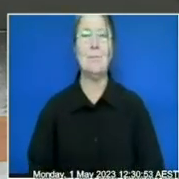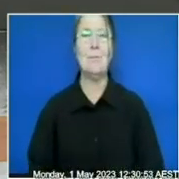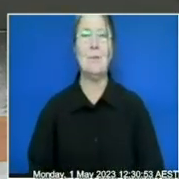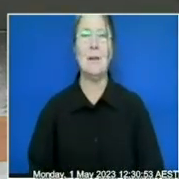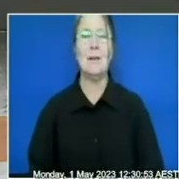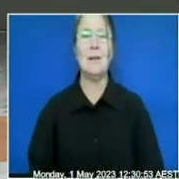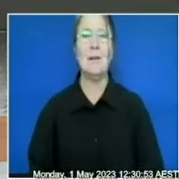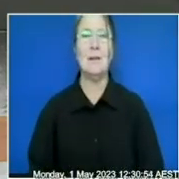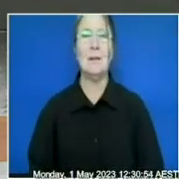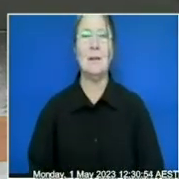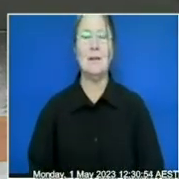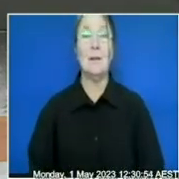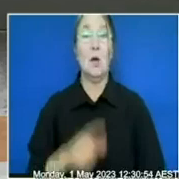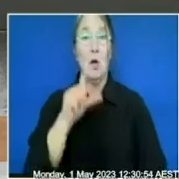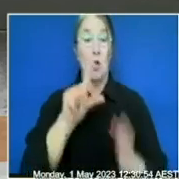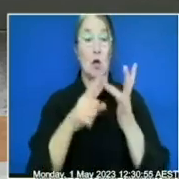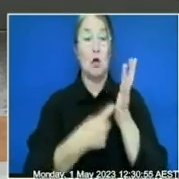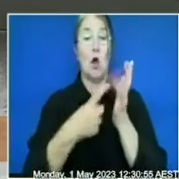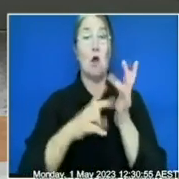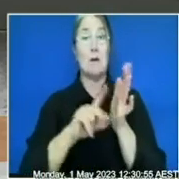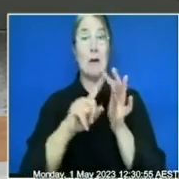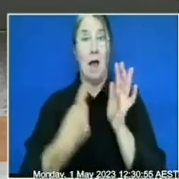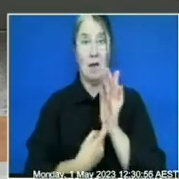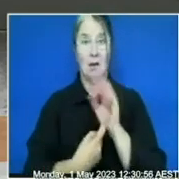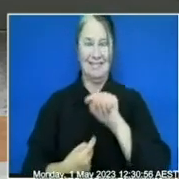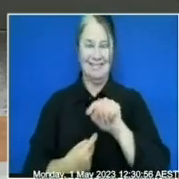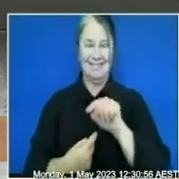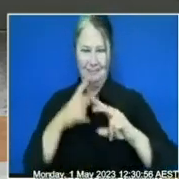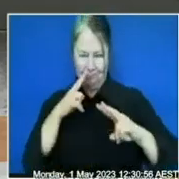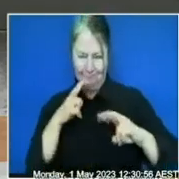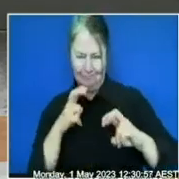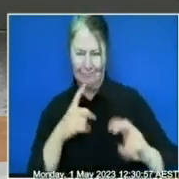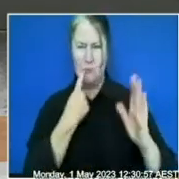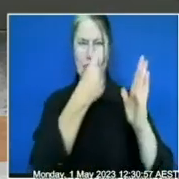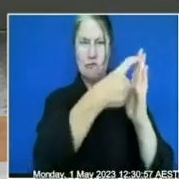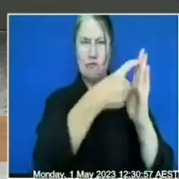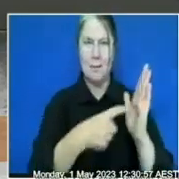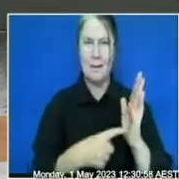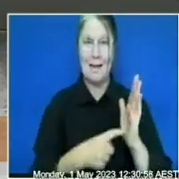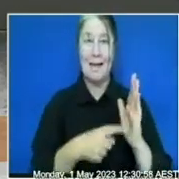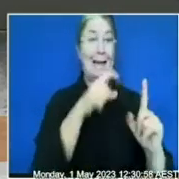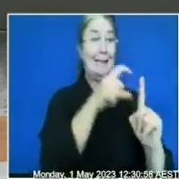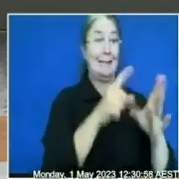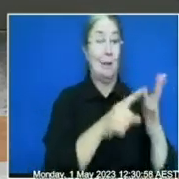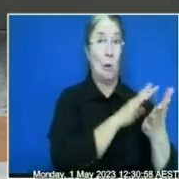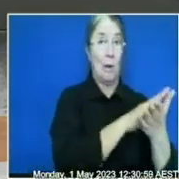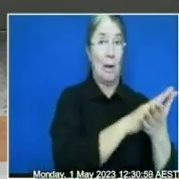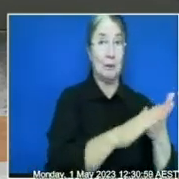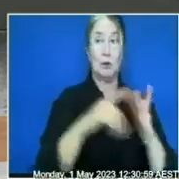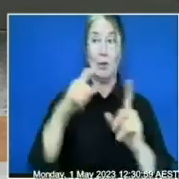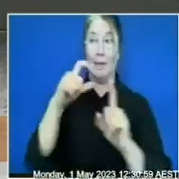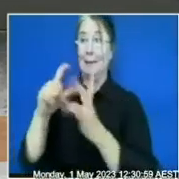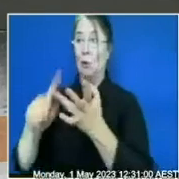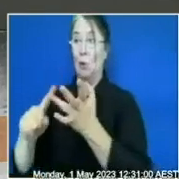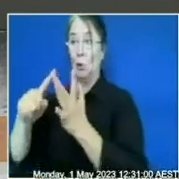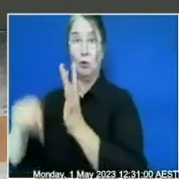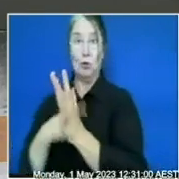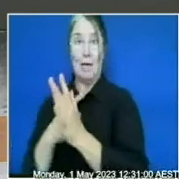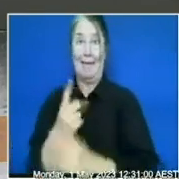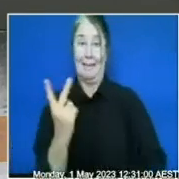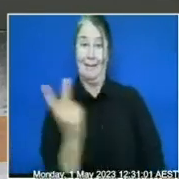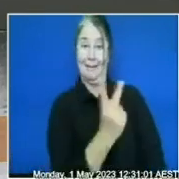to determine from a clinical perspective which of you should have oversight of healthcare within